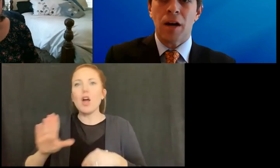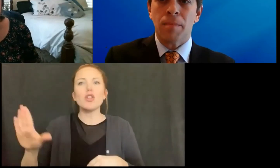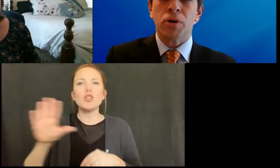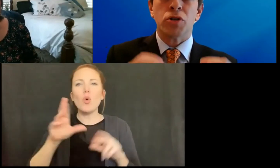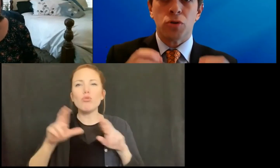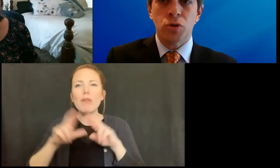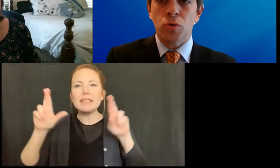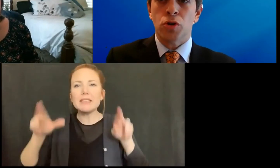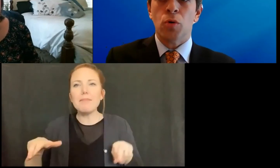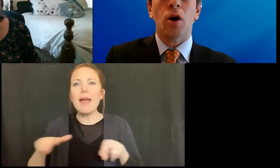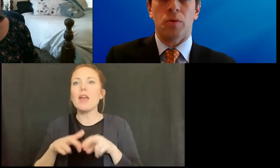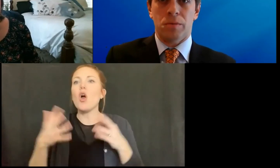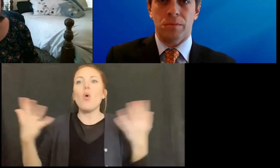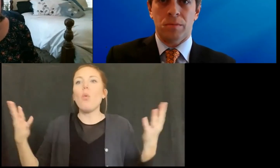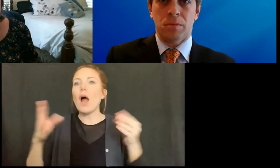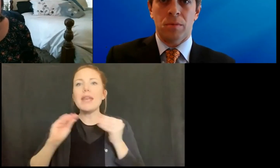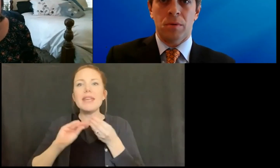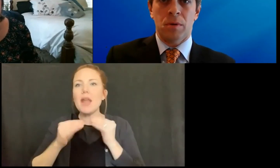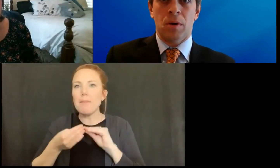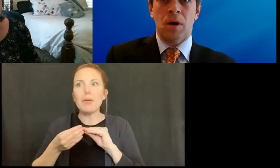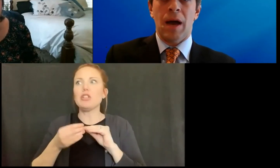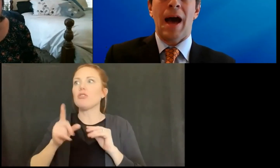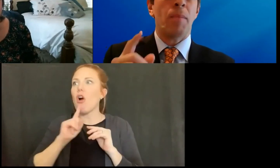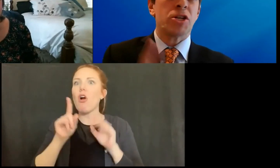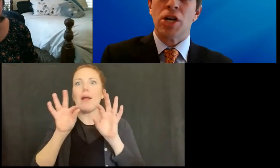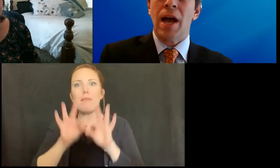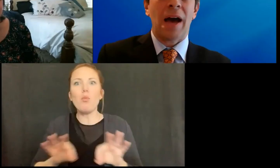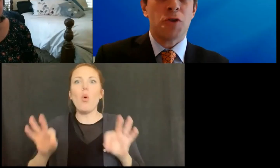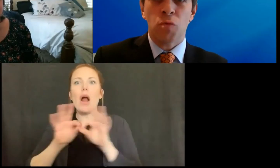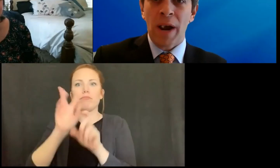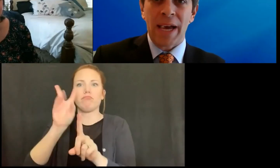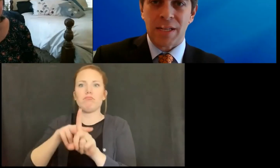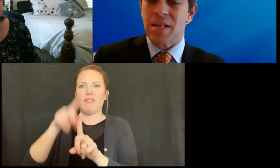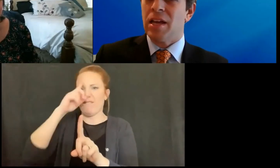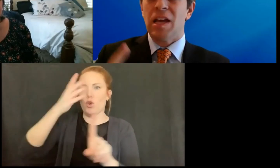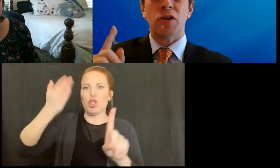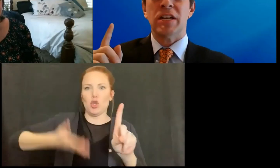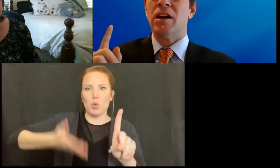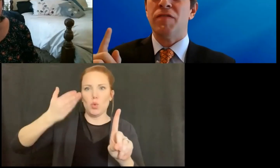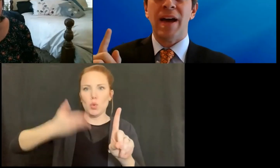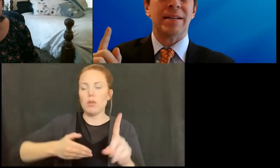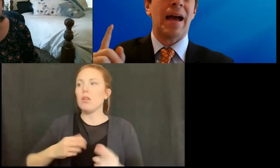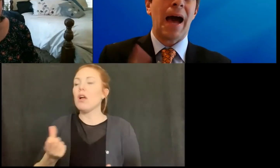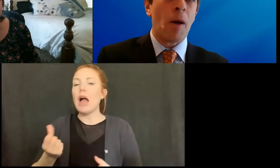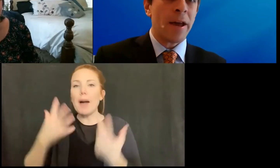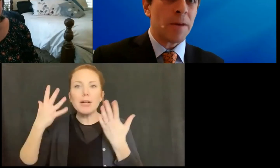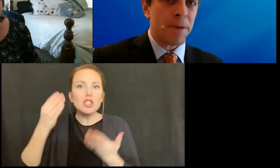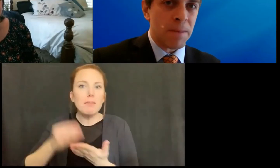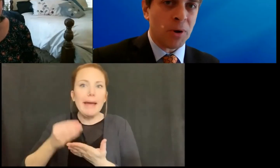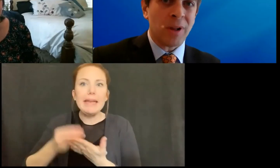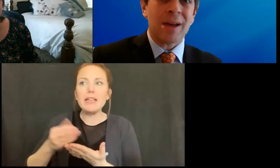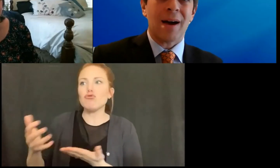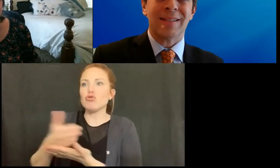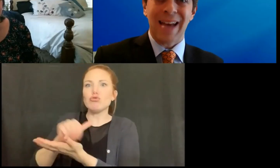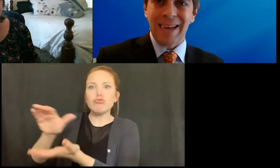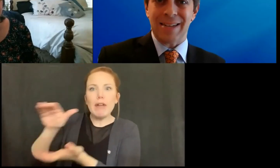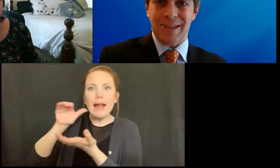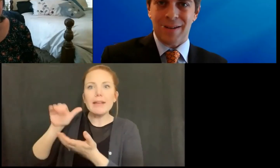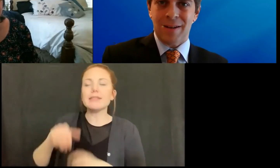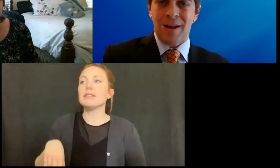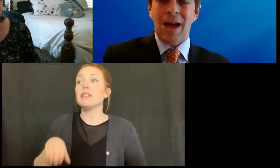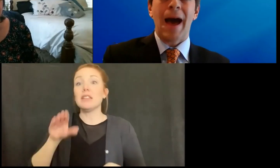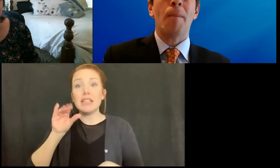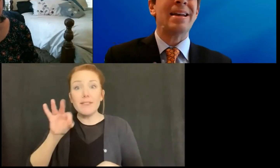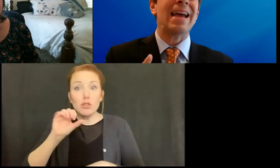What numbers do you own? How much have you raised? If you did an event, how many people